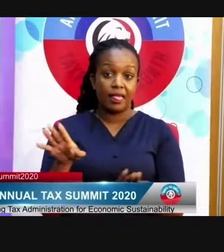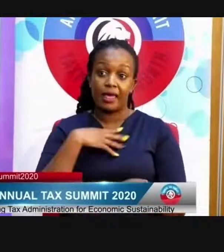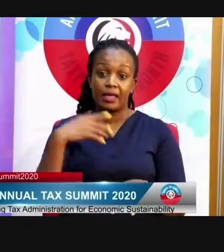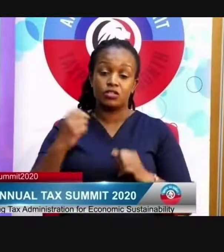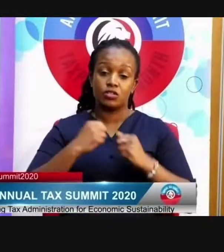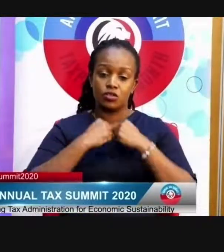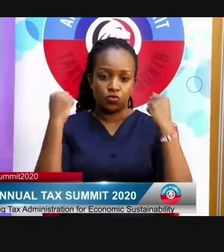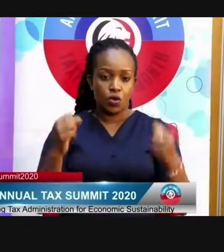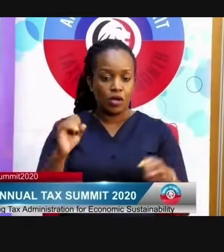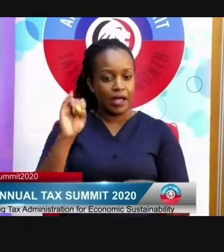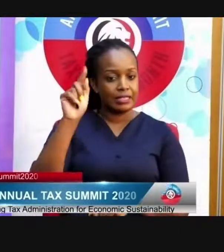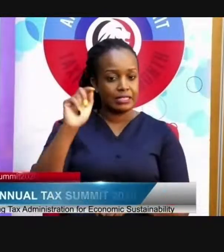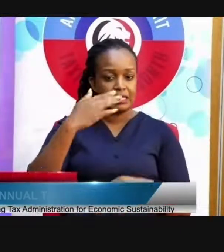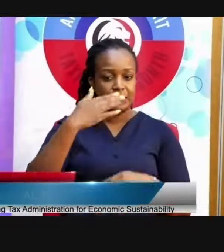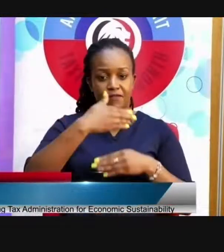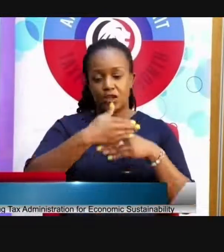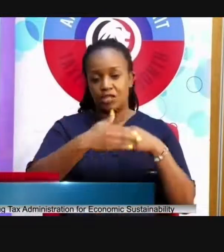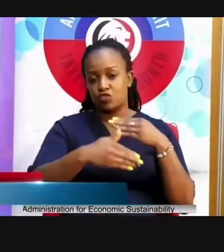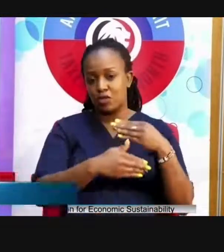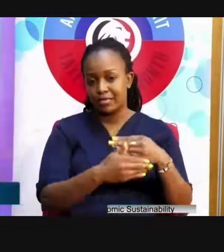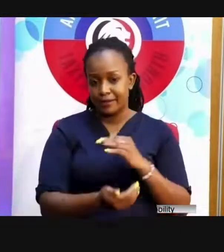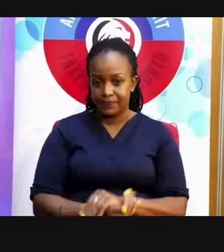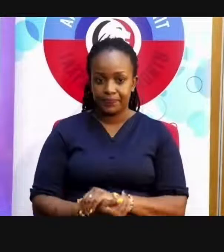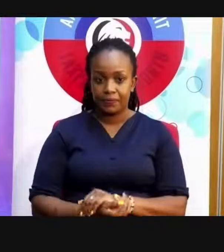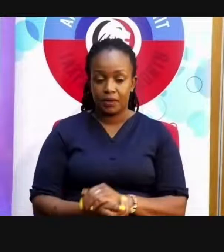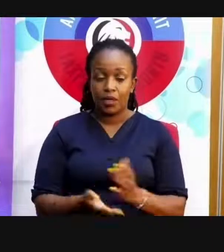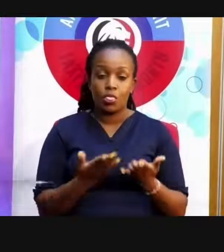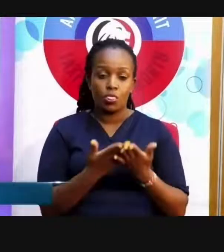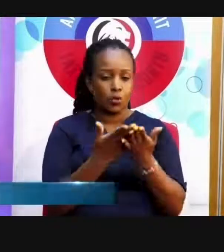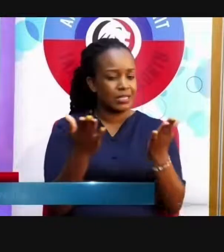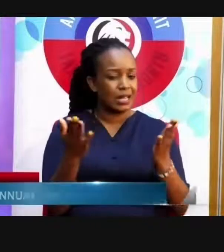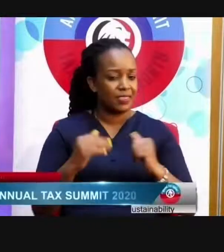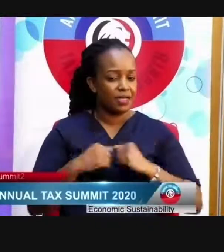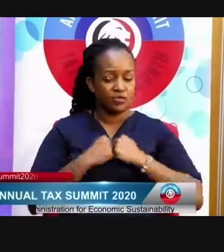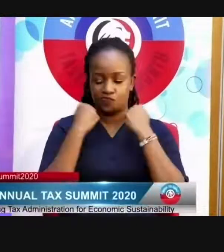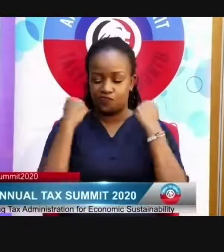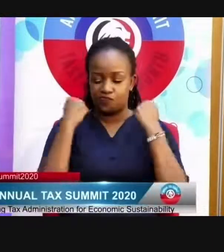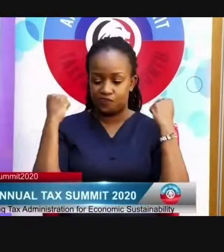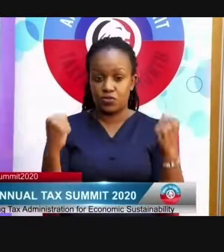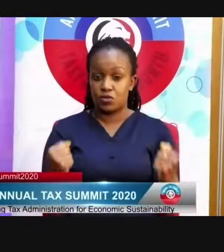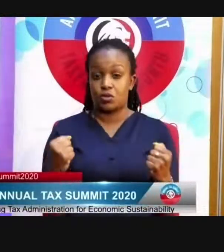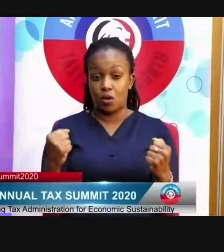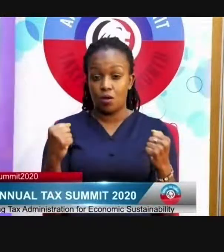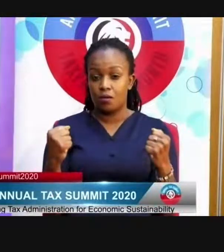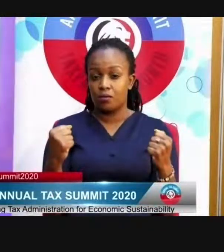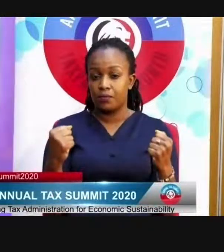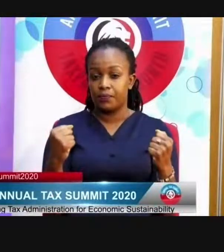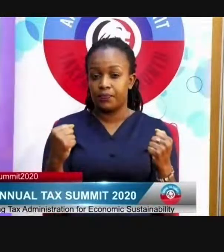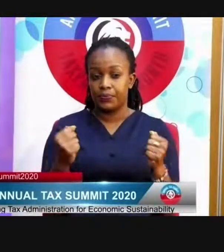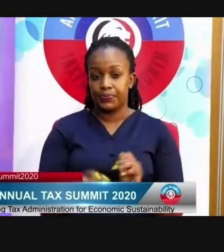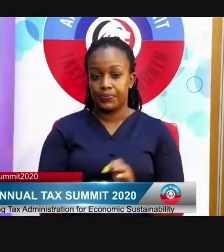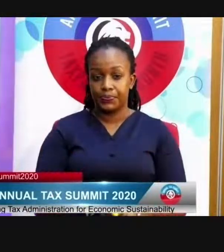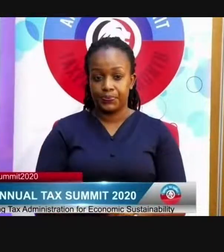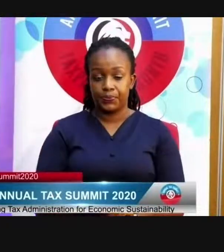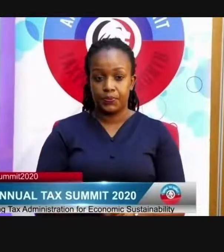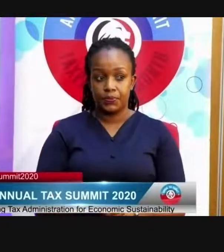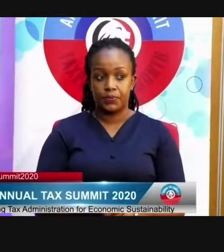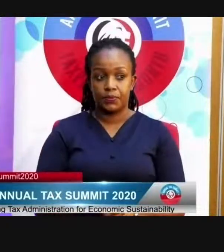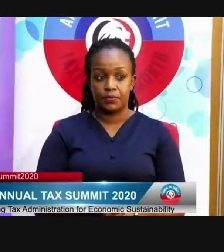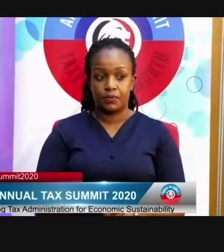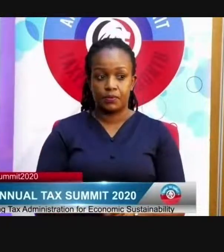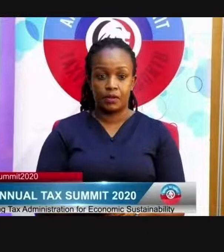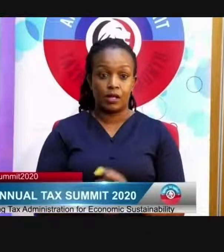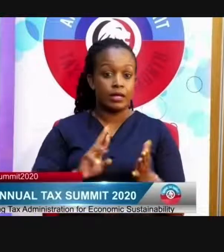those were the stronger ones, not the winners, the stronger ones, if I can call it that. And so revenue